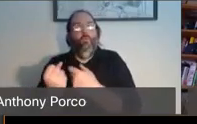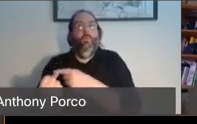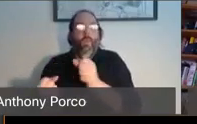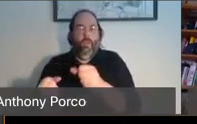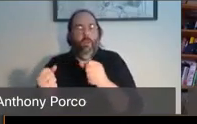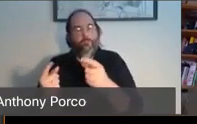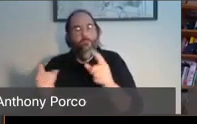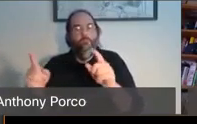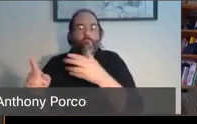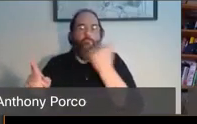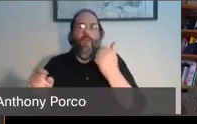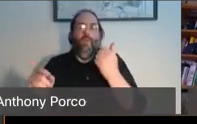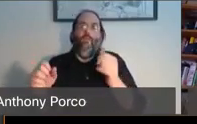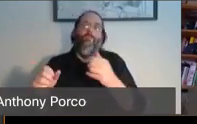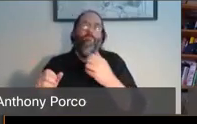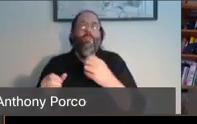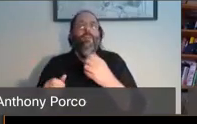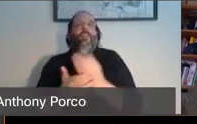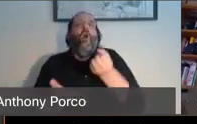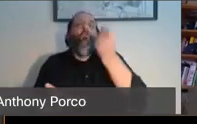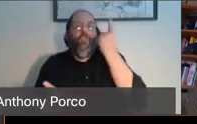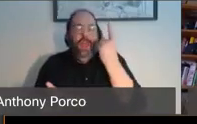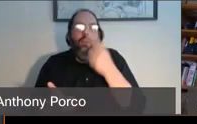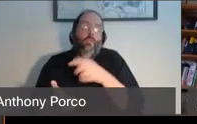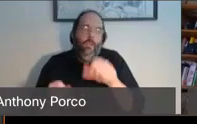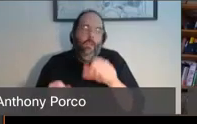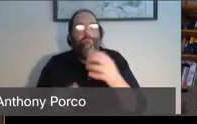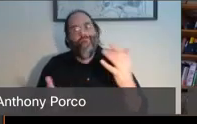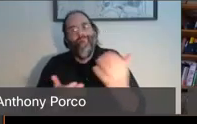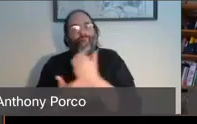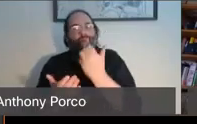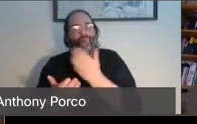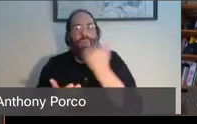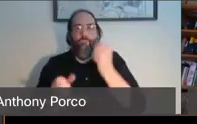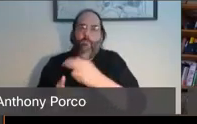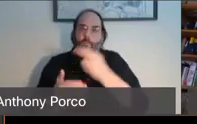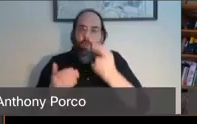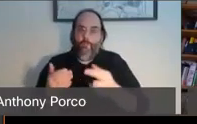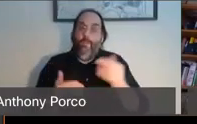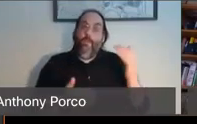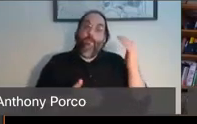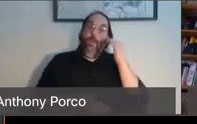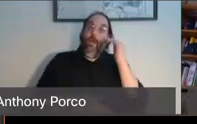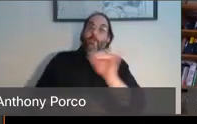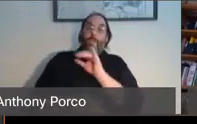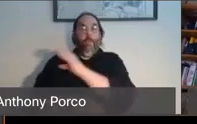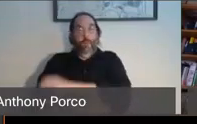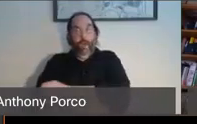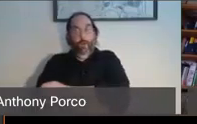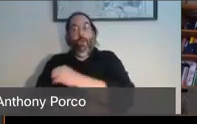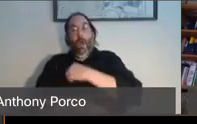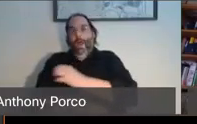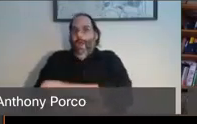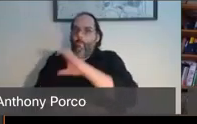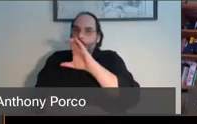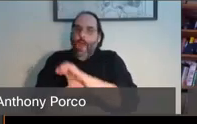best possible financial outcome. Knowledge is power, so it is my job to empower our consumers to